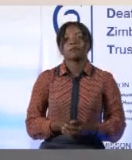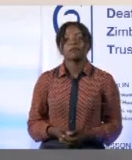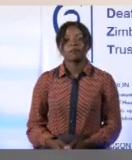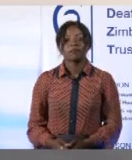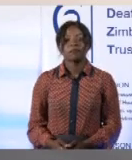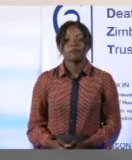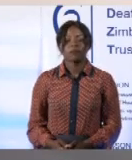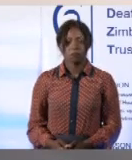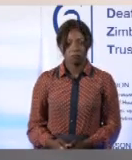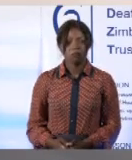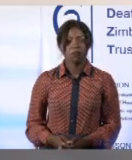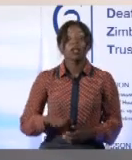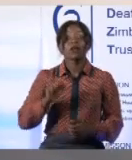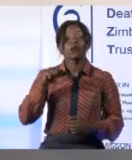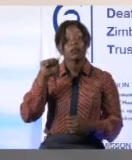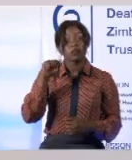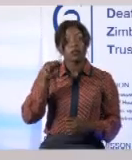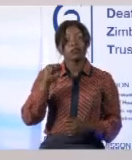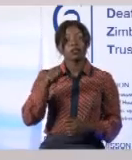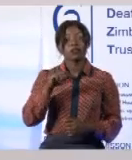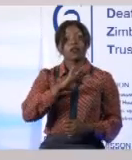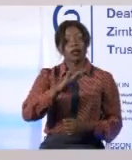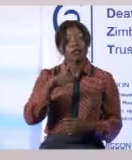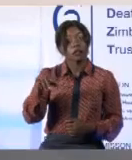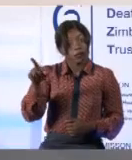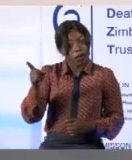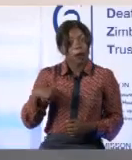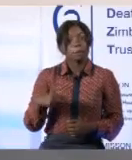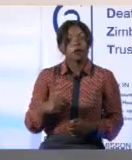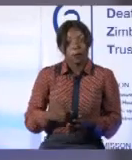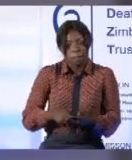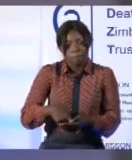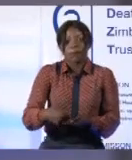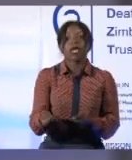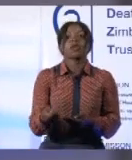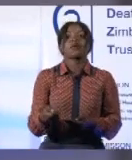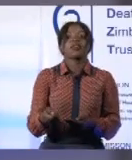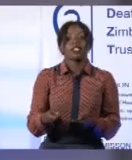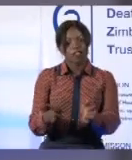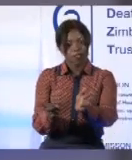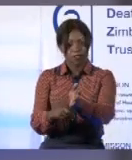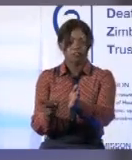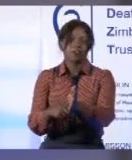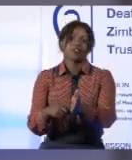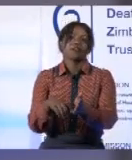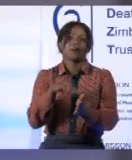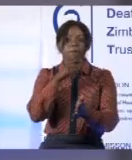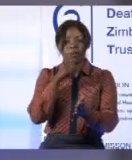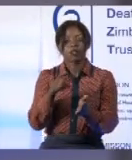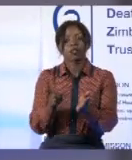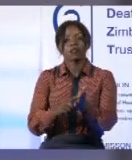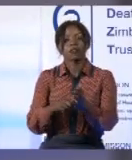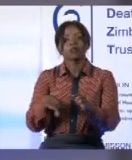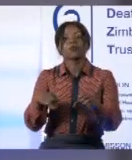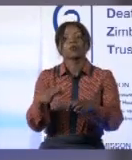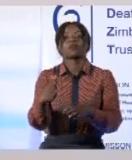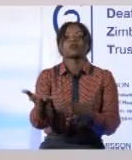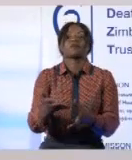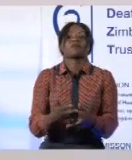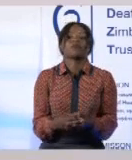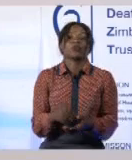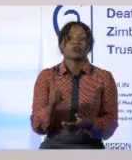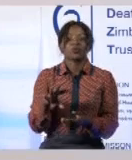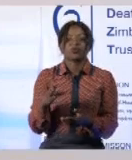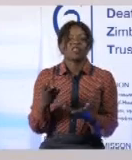buy sex from us. As long as you are willing to pay the price that I charge you, it's okay. As long as someone is